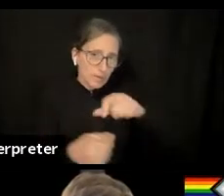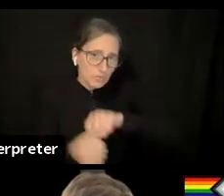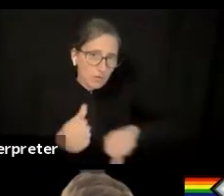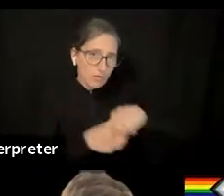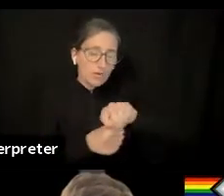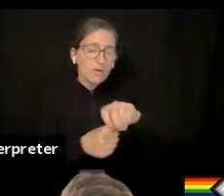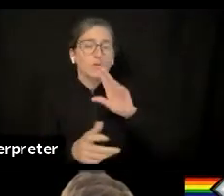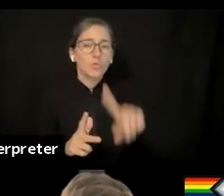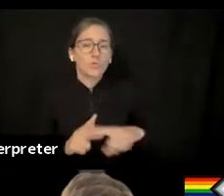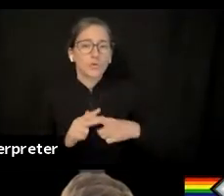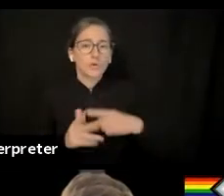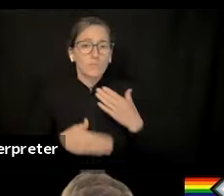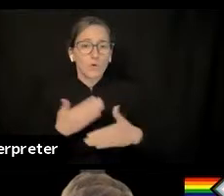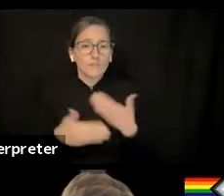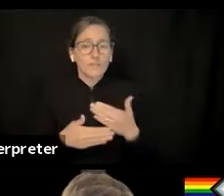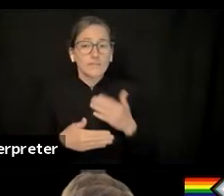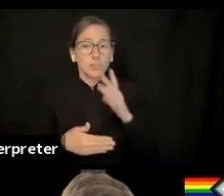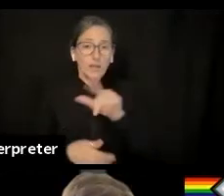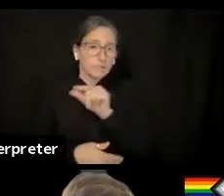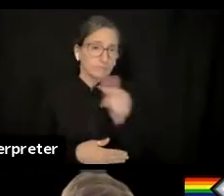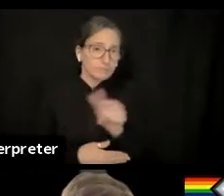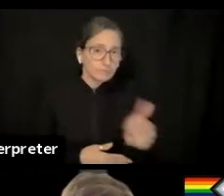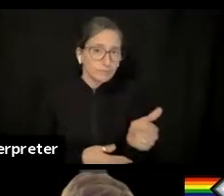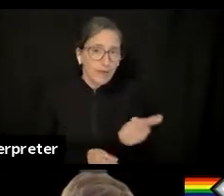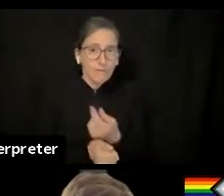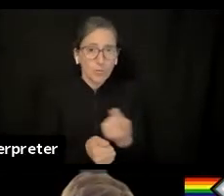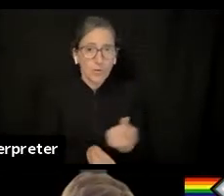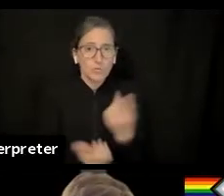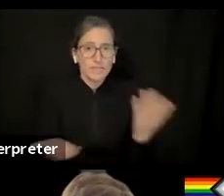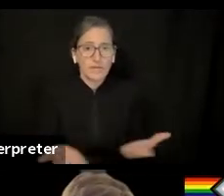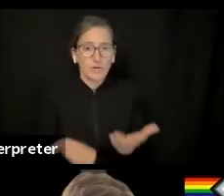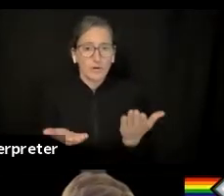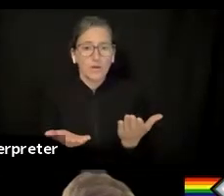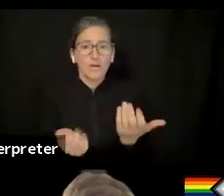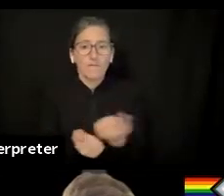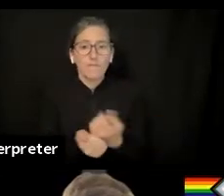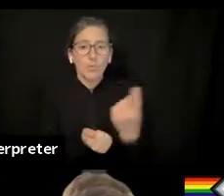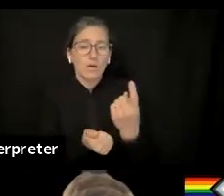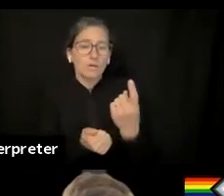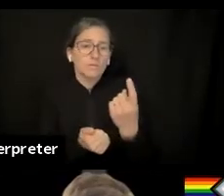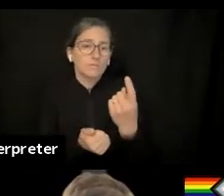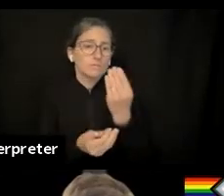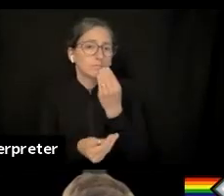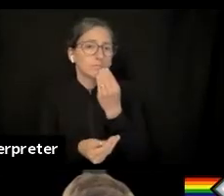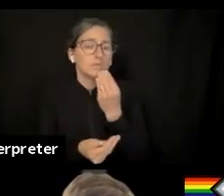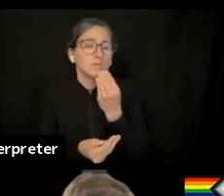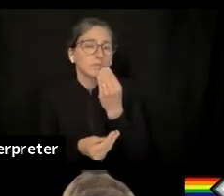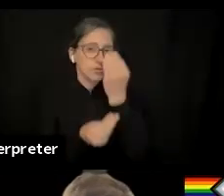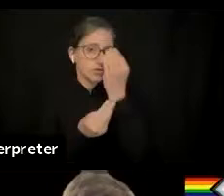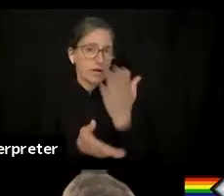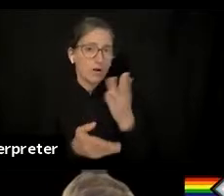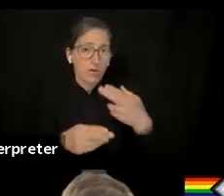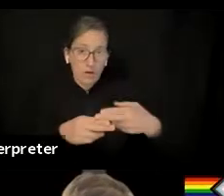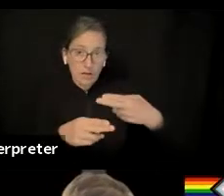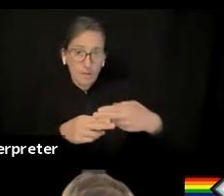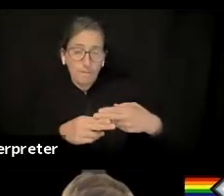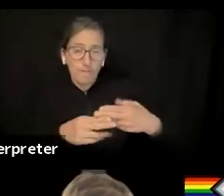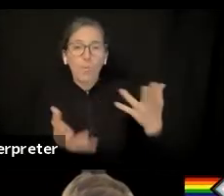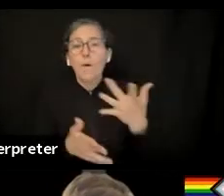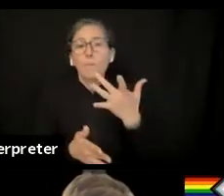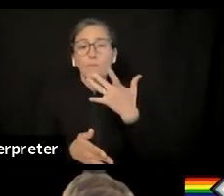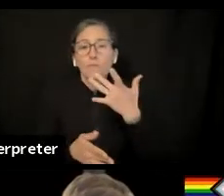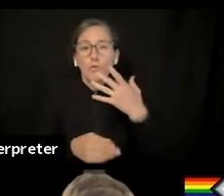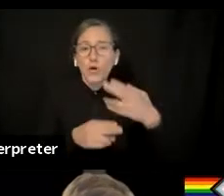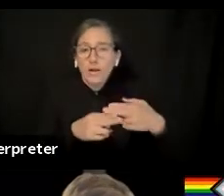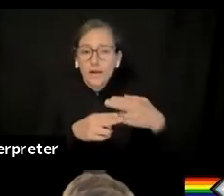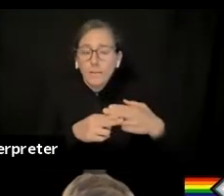go around our virtual room and have everyone give their name, what they like to be called, their pronouns, and